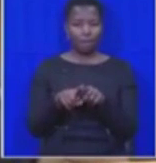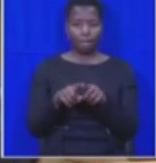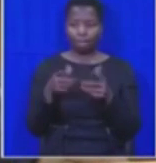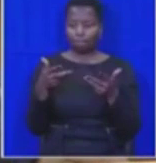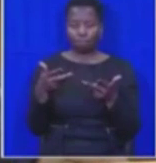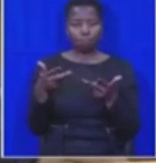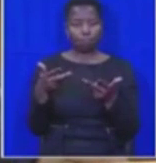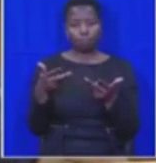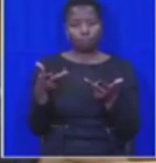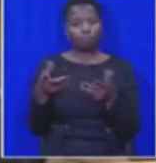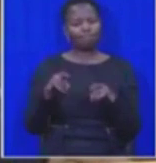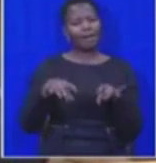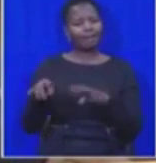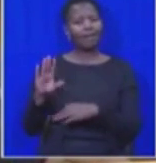charge.